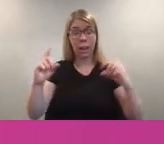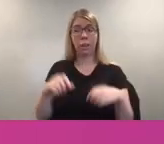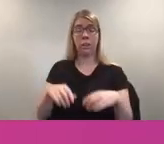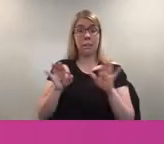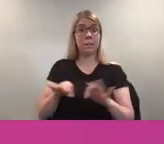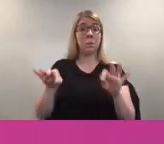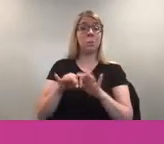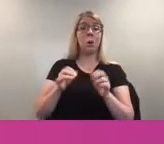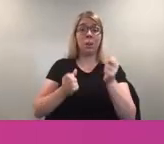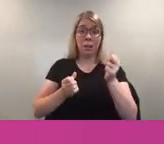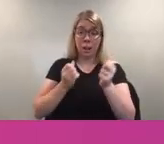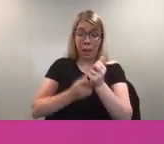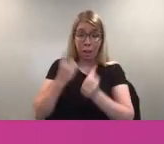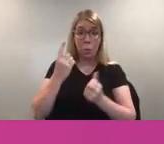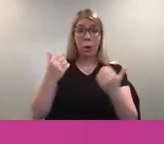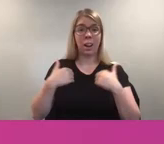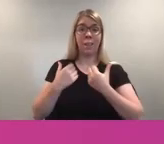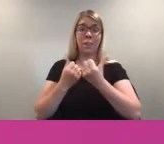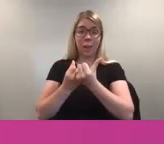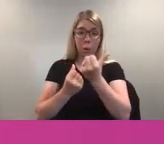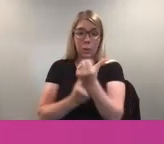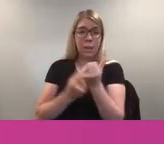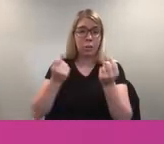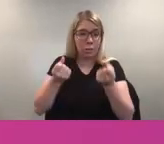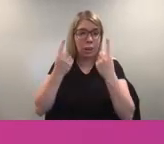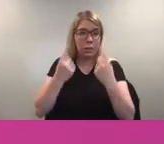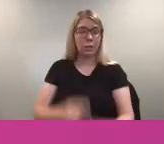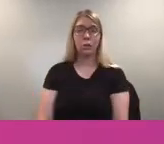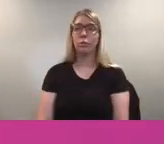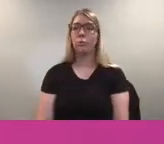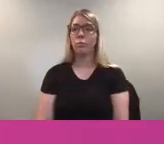like foundational definitions. So I thought that was a good note.